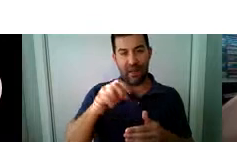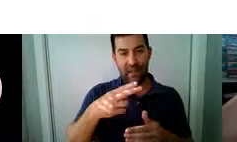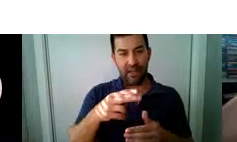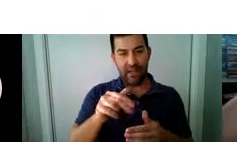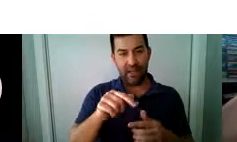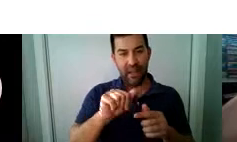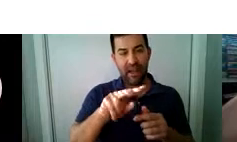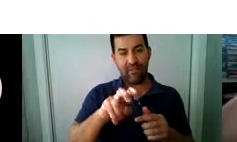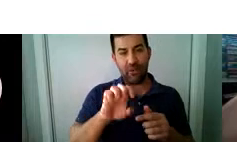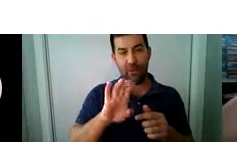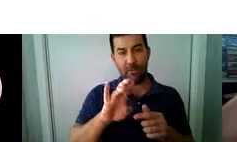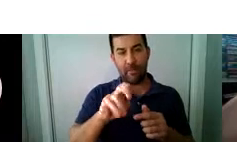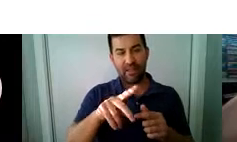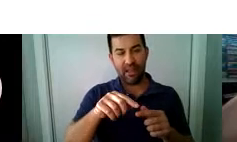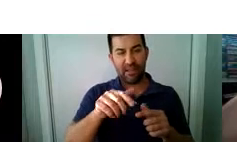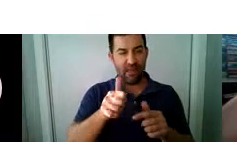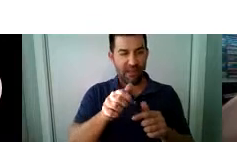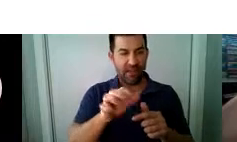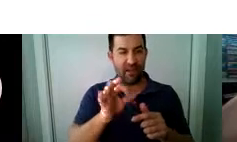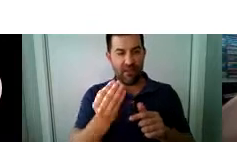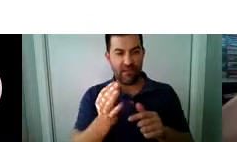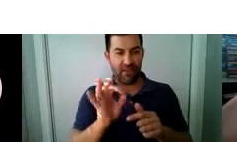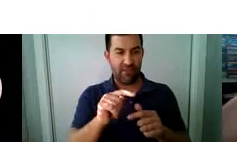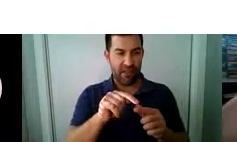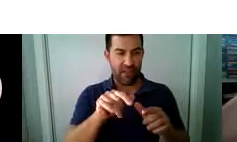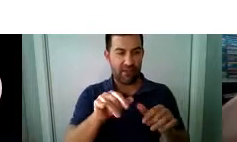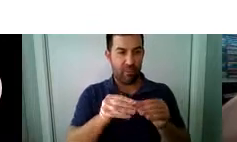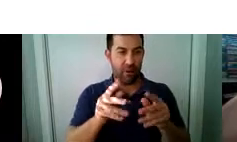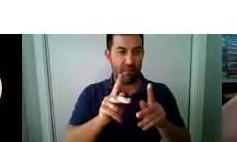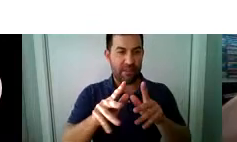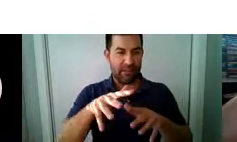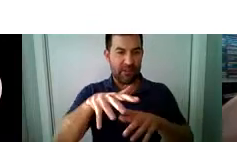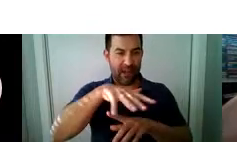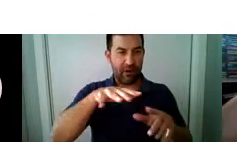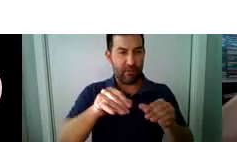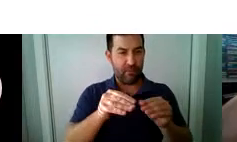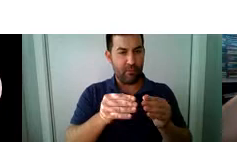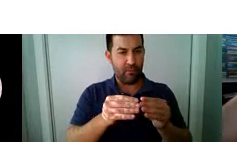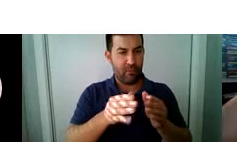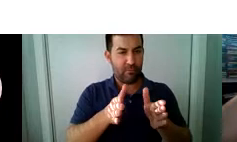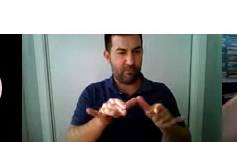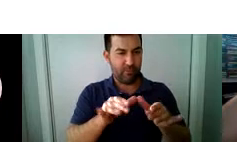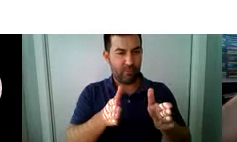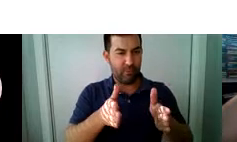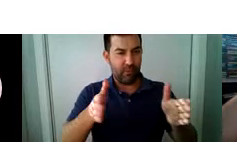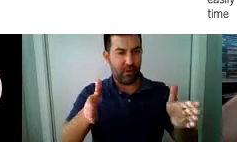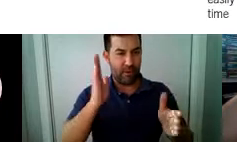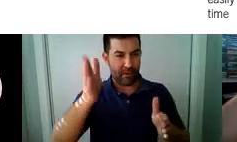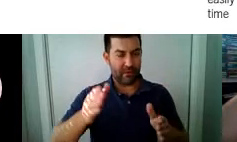15 feet, which would further widen the pedestrian area. And we'll see some more detailed drawings of that in a minute.